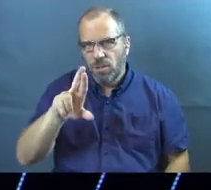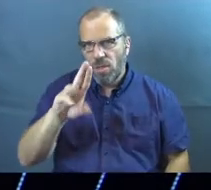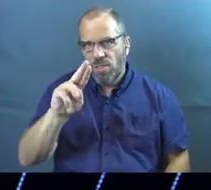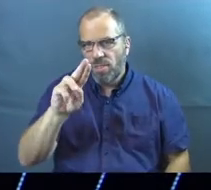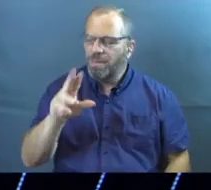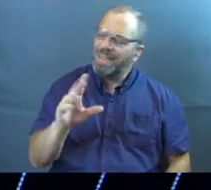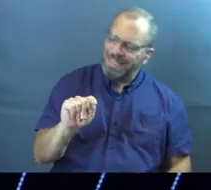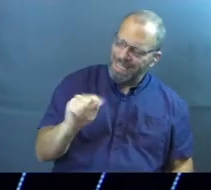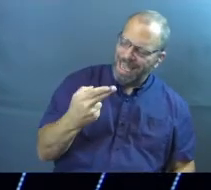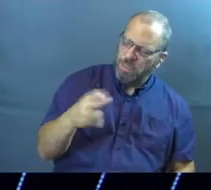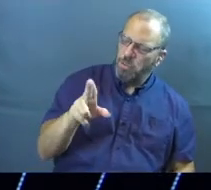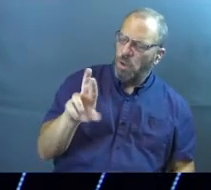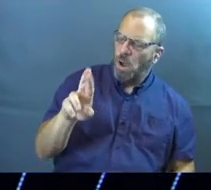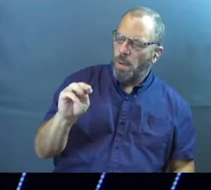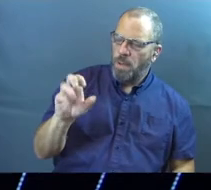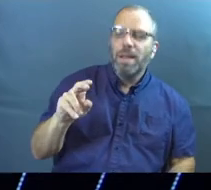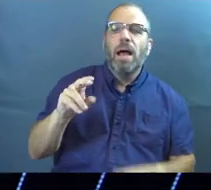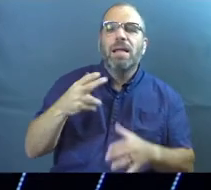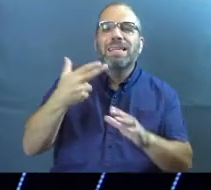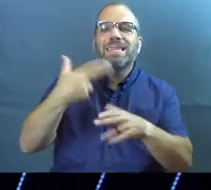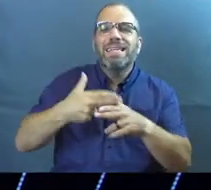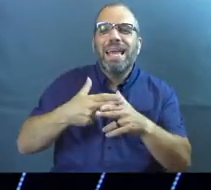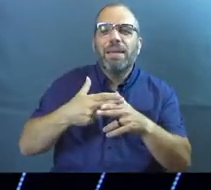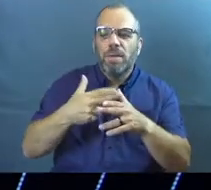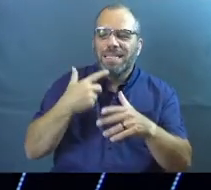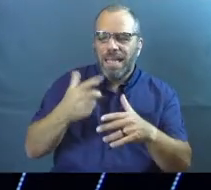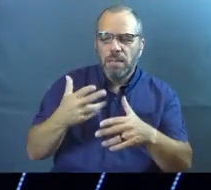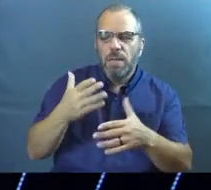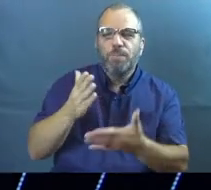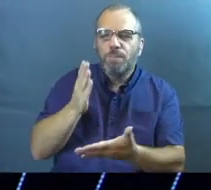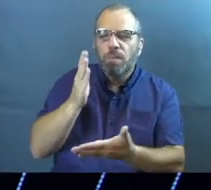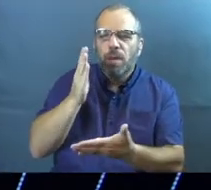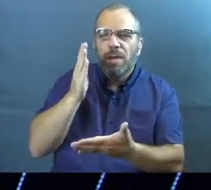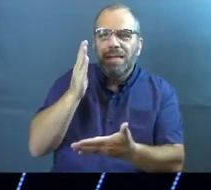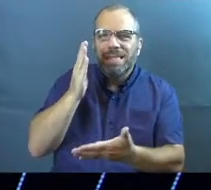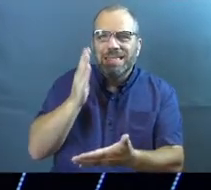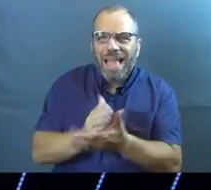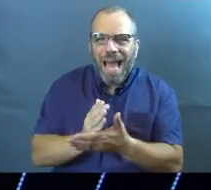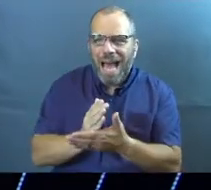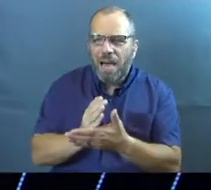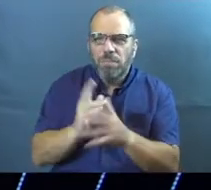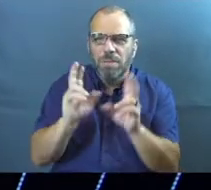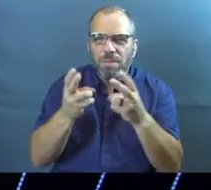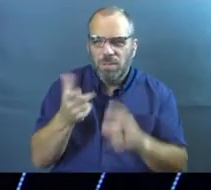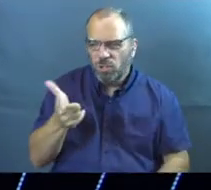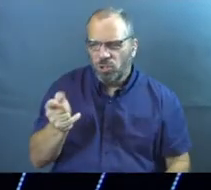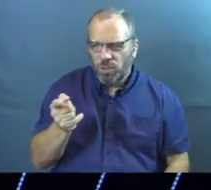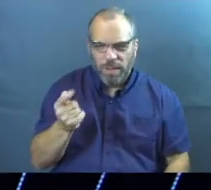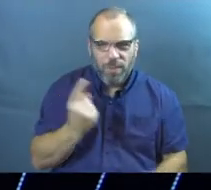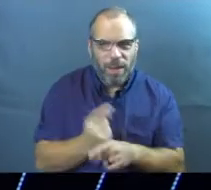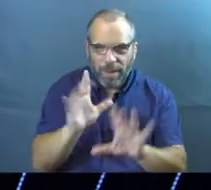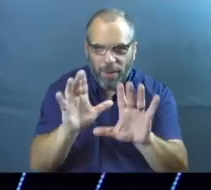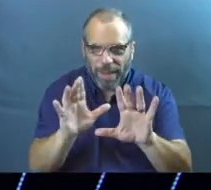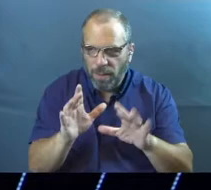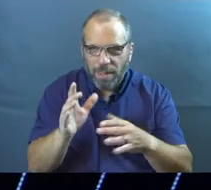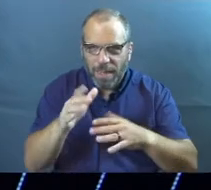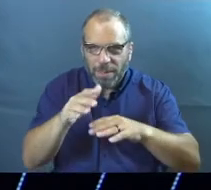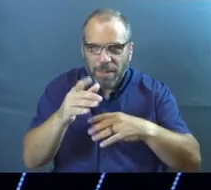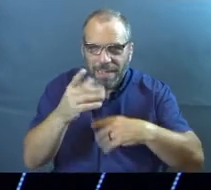said, the title of the book was called Stop Shooting All Over Yourself. Did I say that slowly